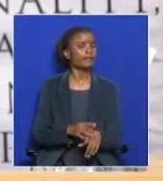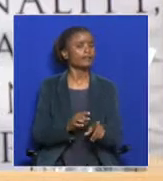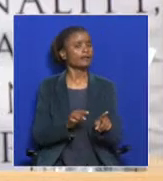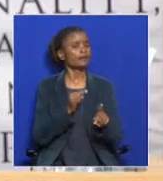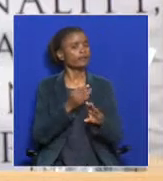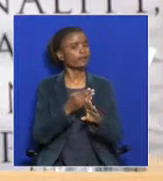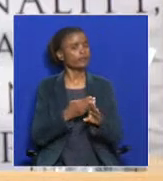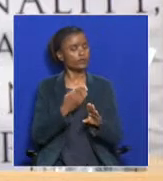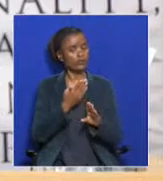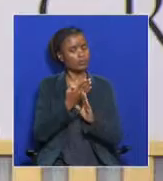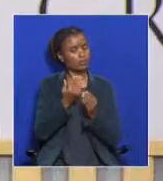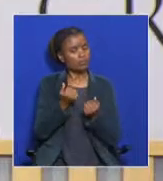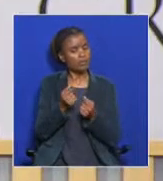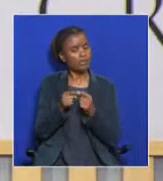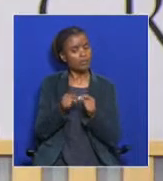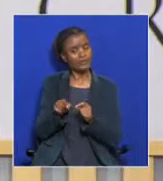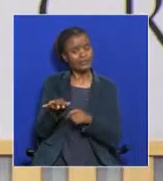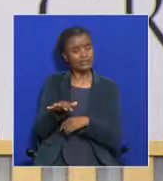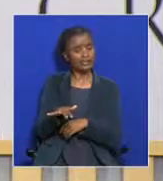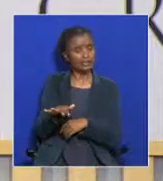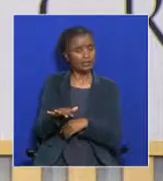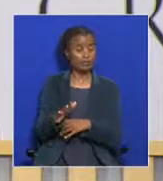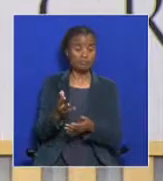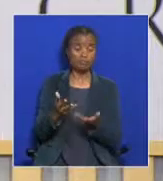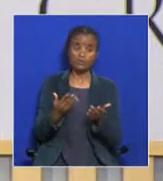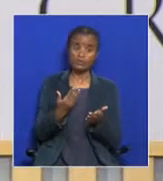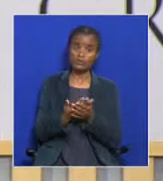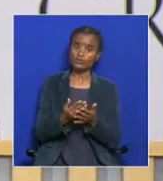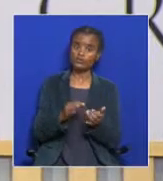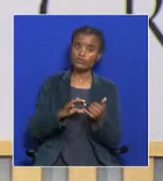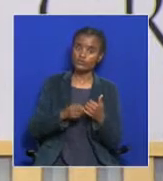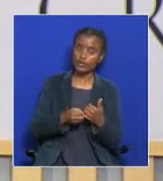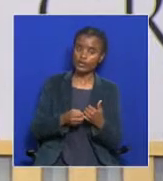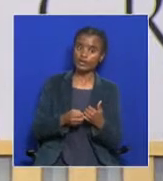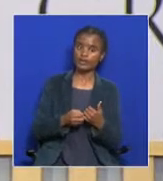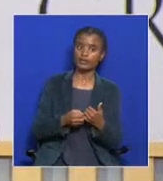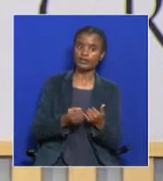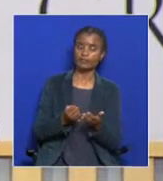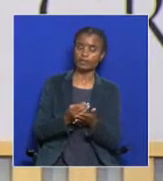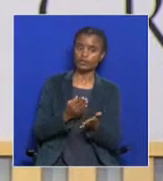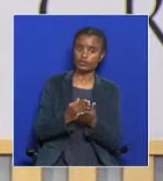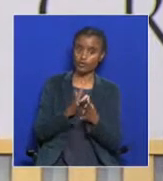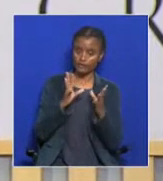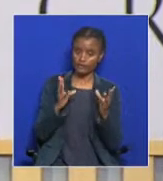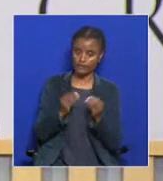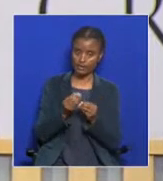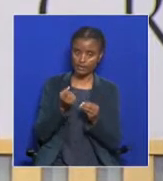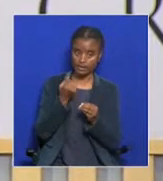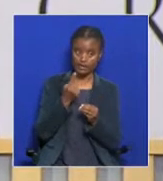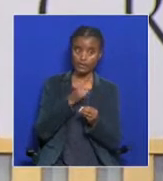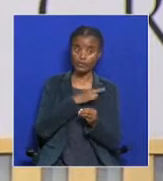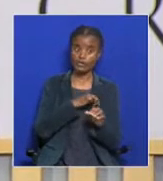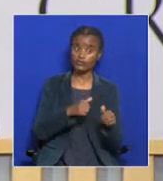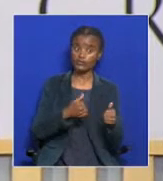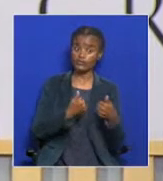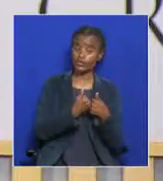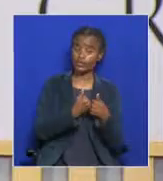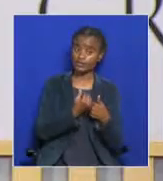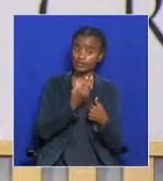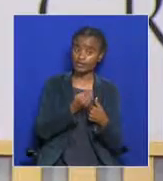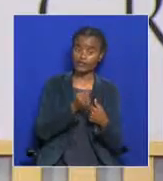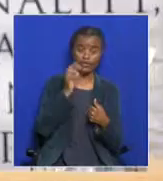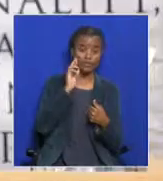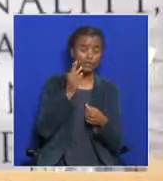least satisfy yourself that confronted with the challenge that you have, which is that you have exhausted all options in and around